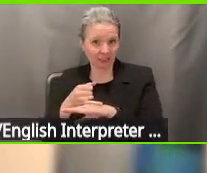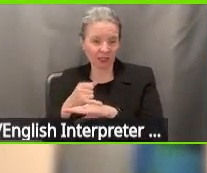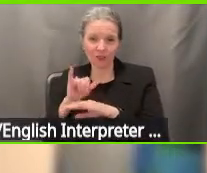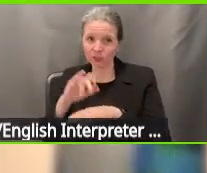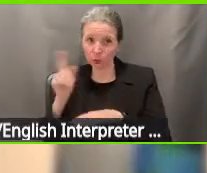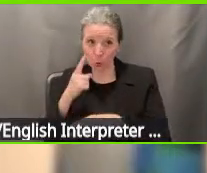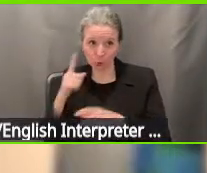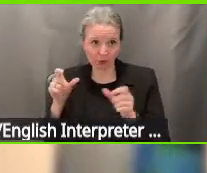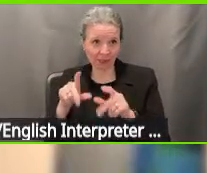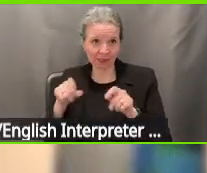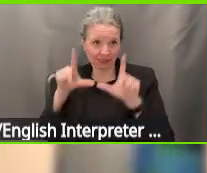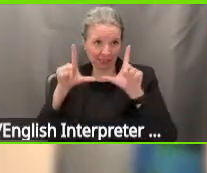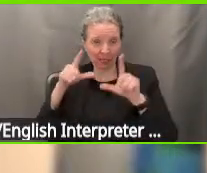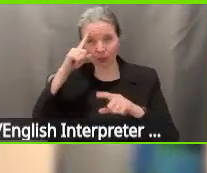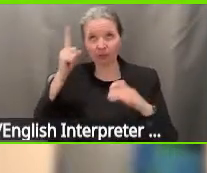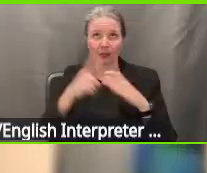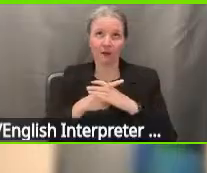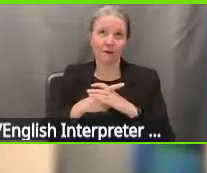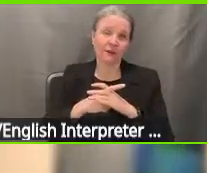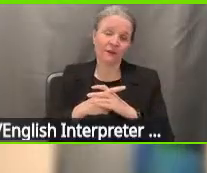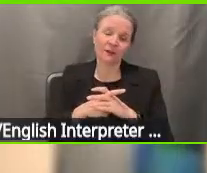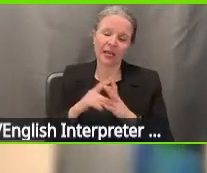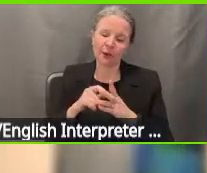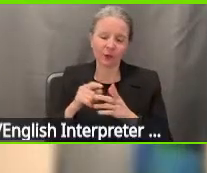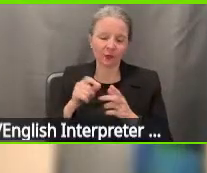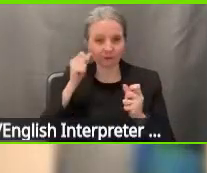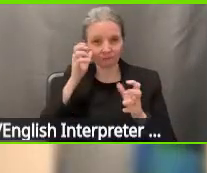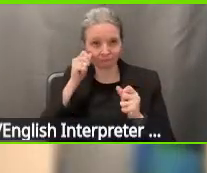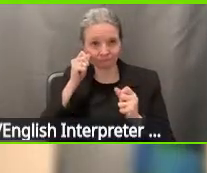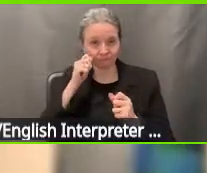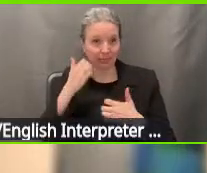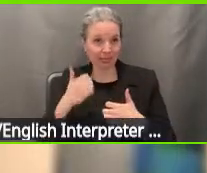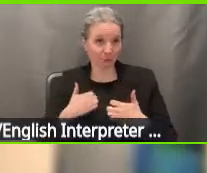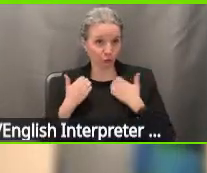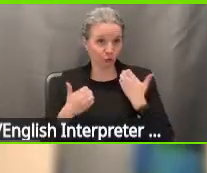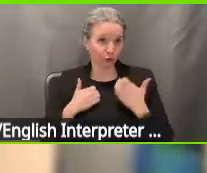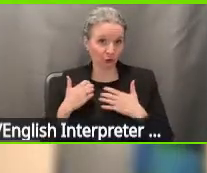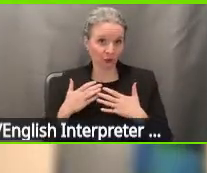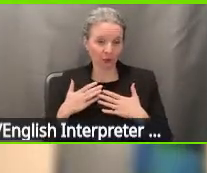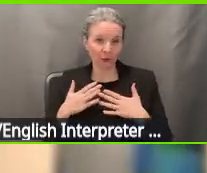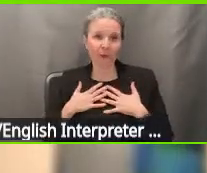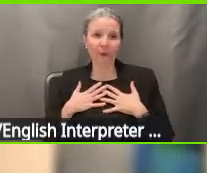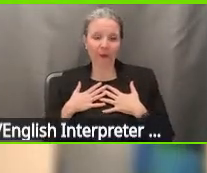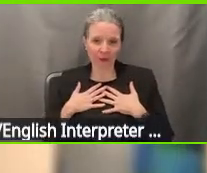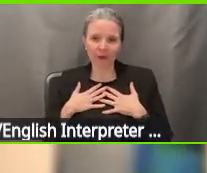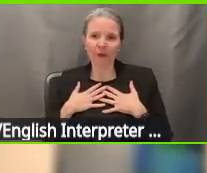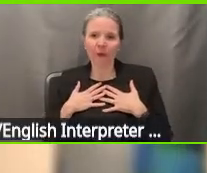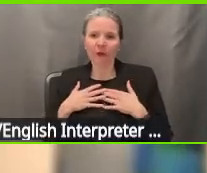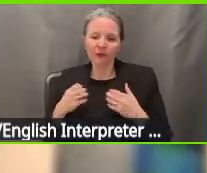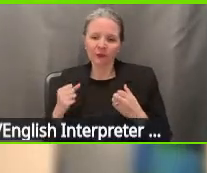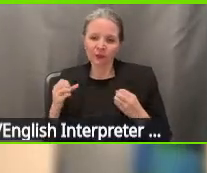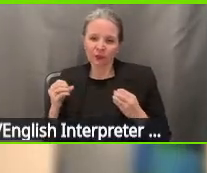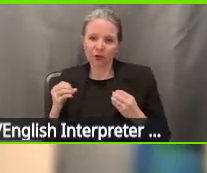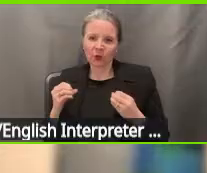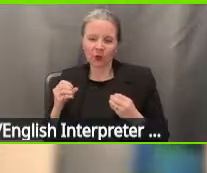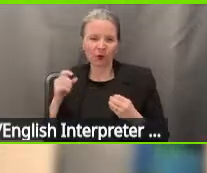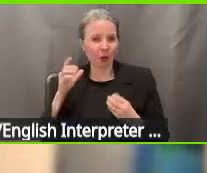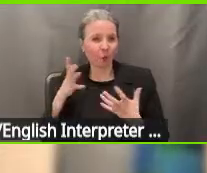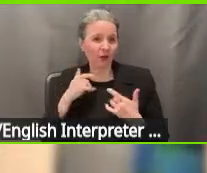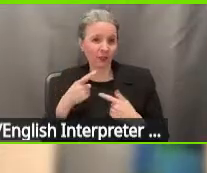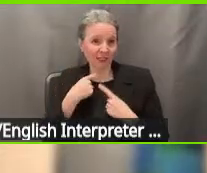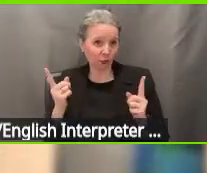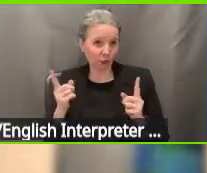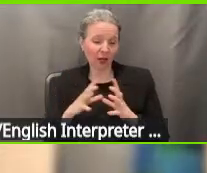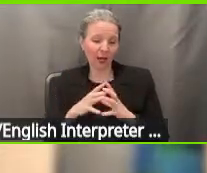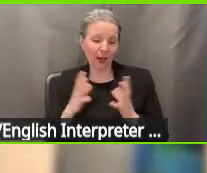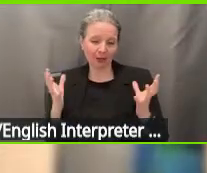only scene I could think of. It was tremendously emotional and moving. So just want to tell you how